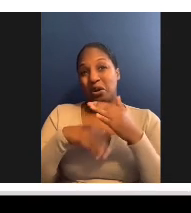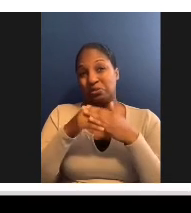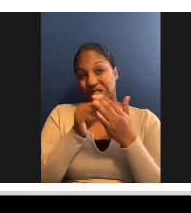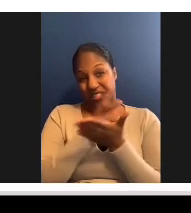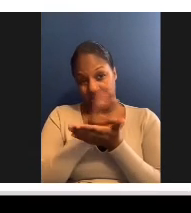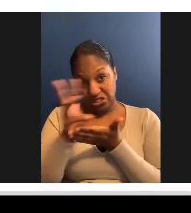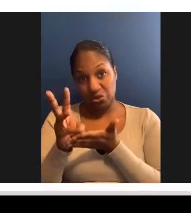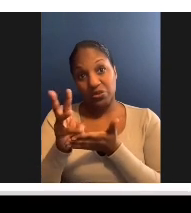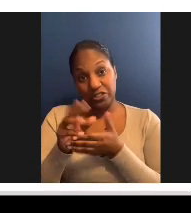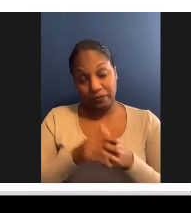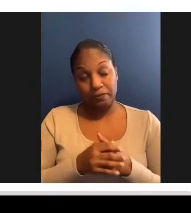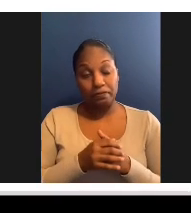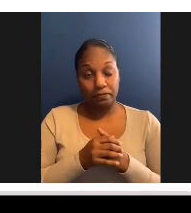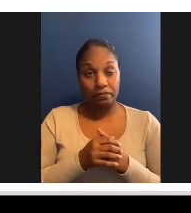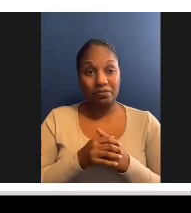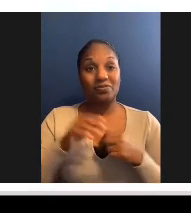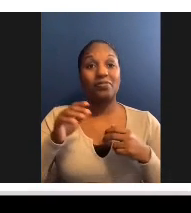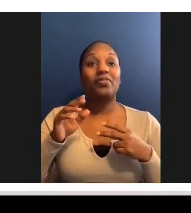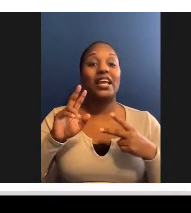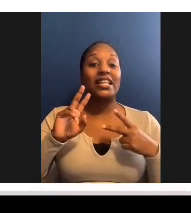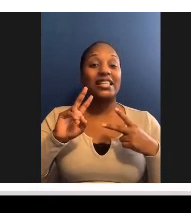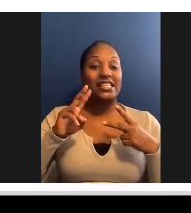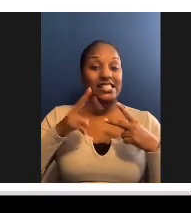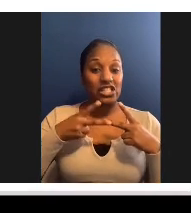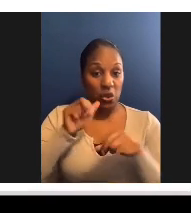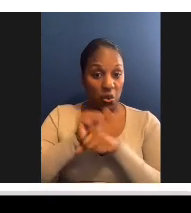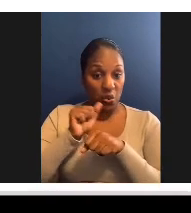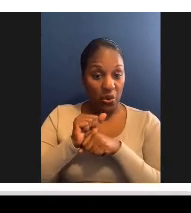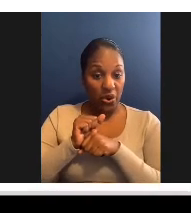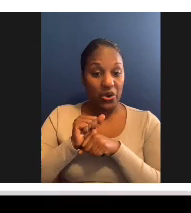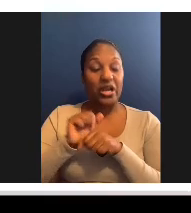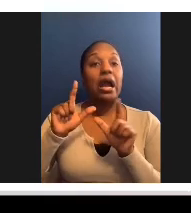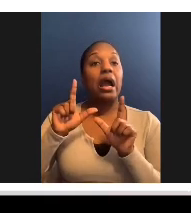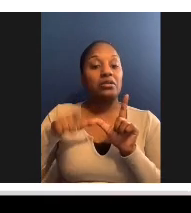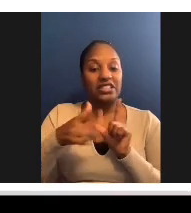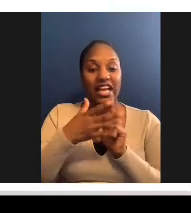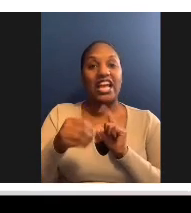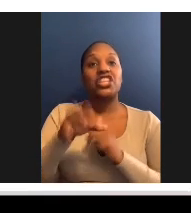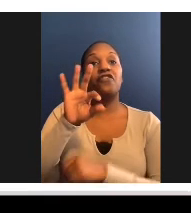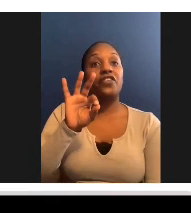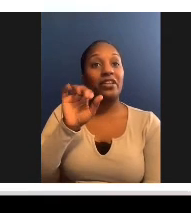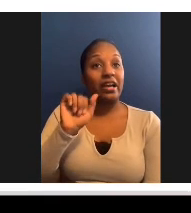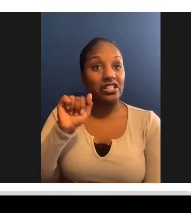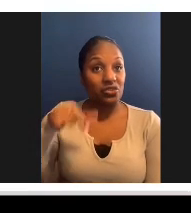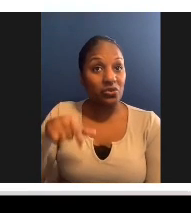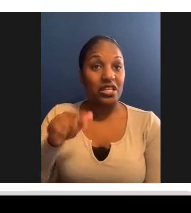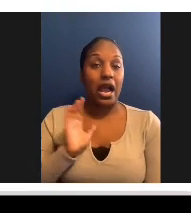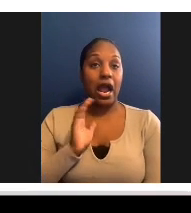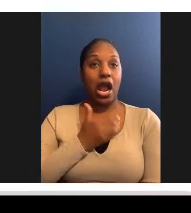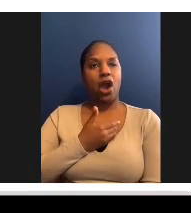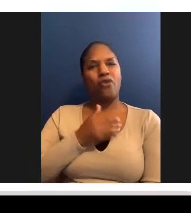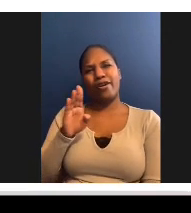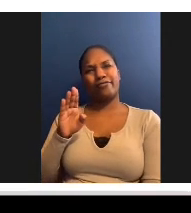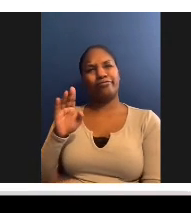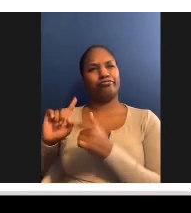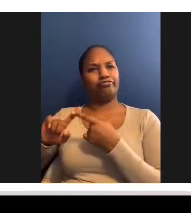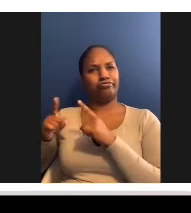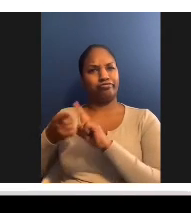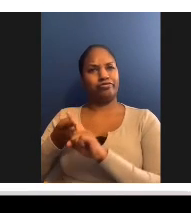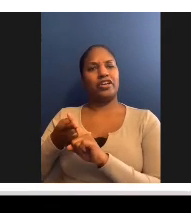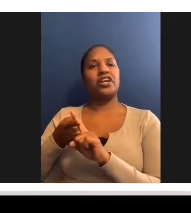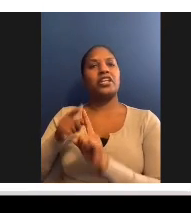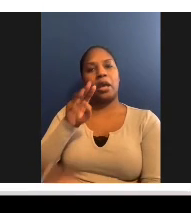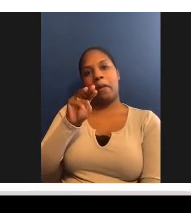materials. The second here, work exploration and the frequently asked questions. Our buddy Mitch went over that previously in last